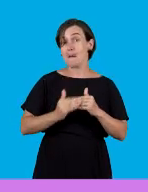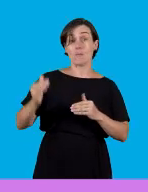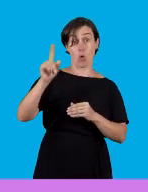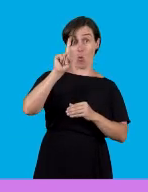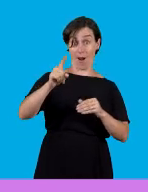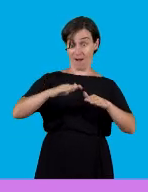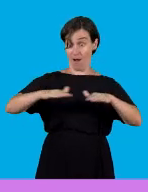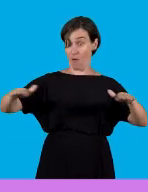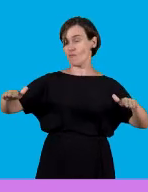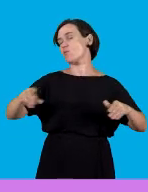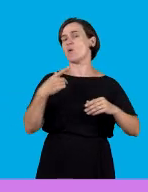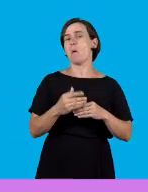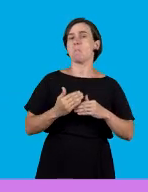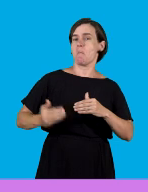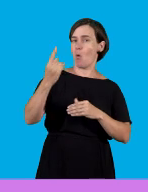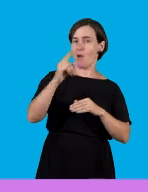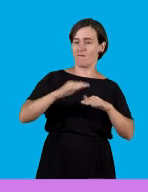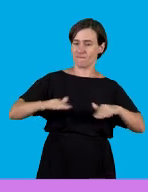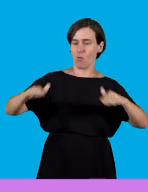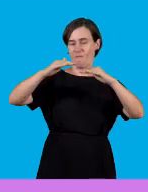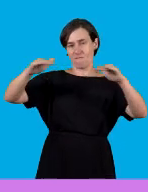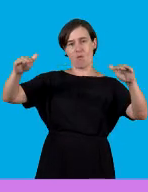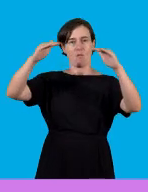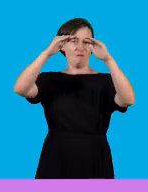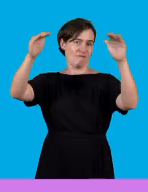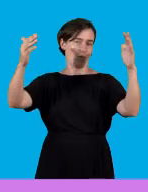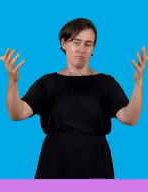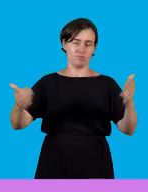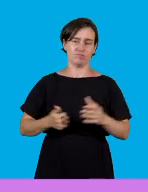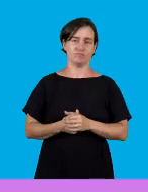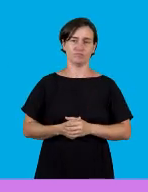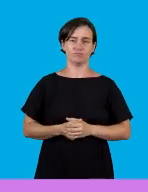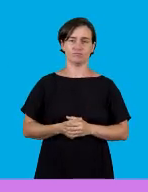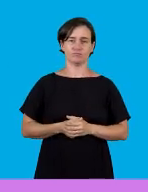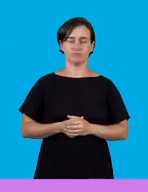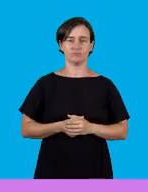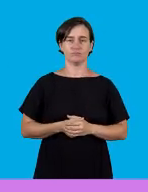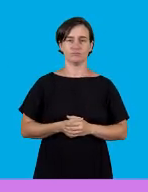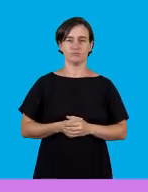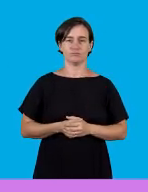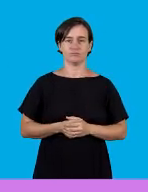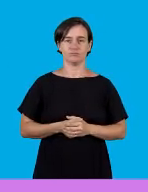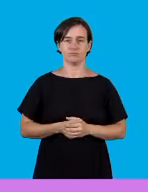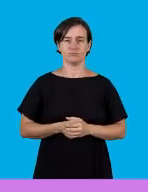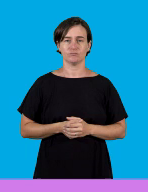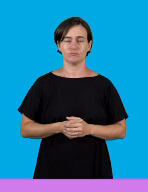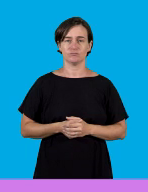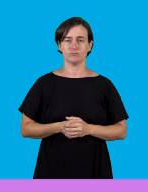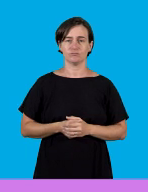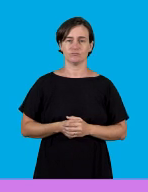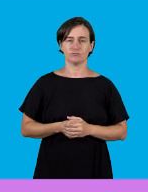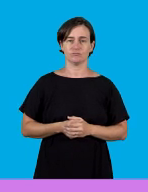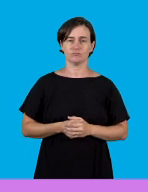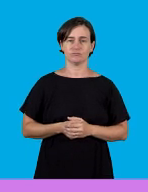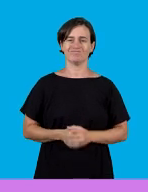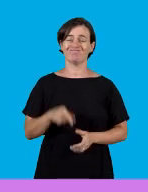floor. So it has a ground floor, the first floor, the second floor. So it has more than 1 floor. So now we ask a question, how